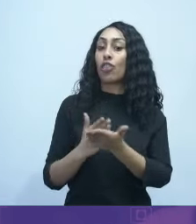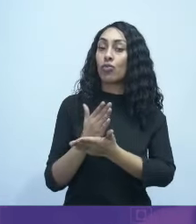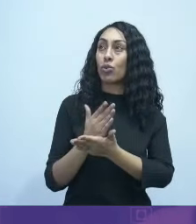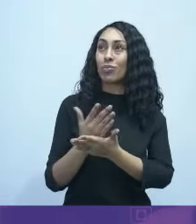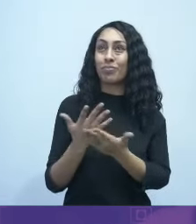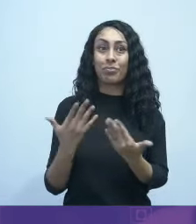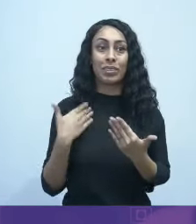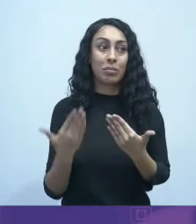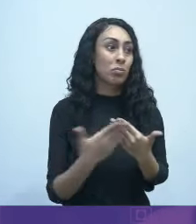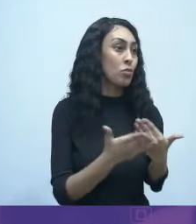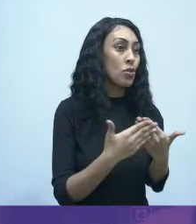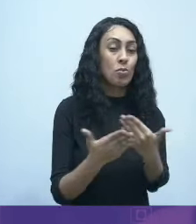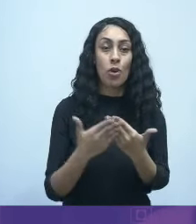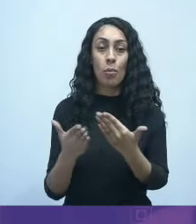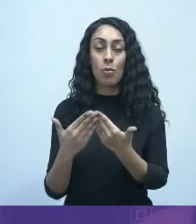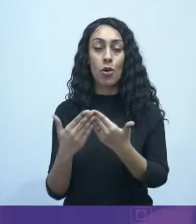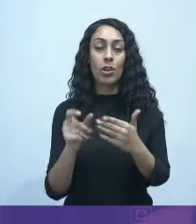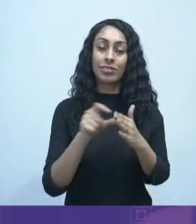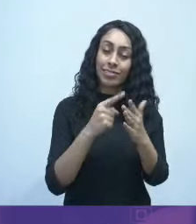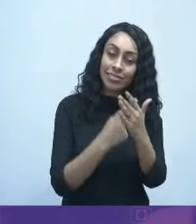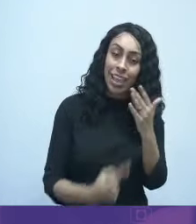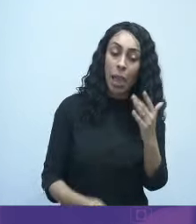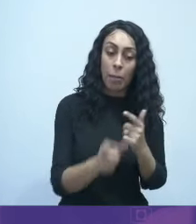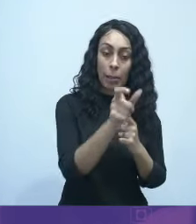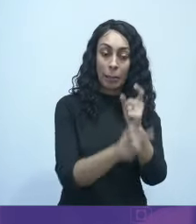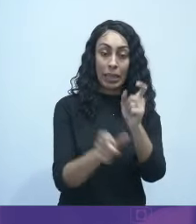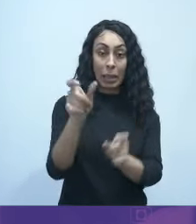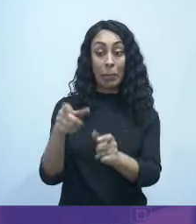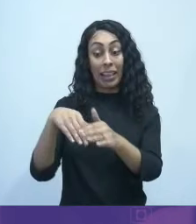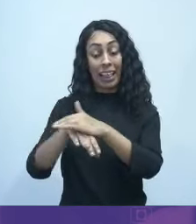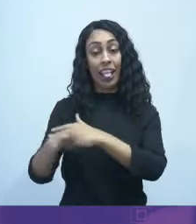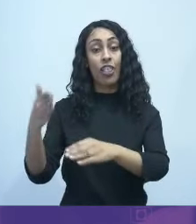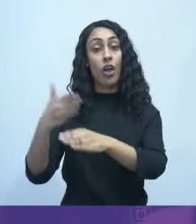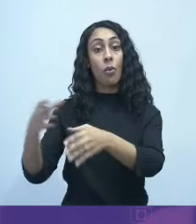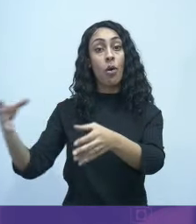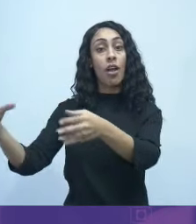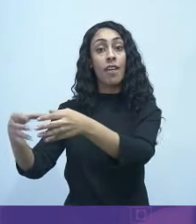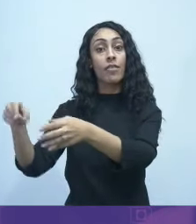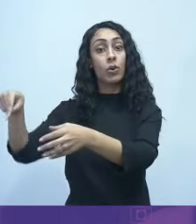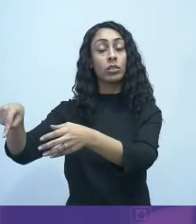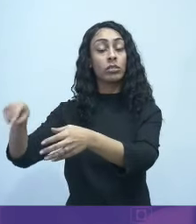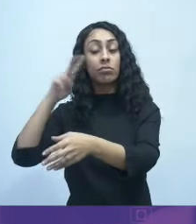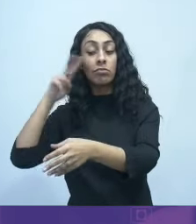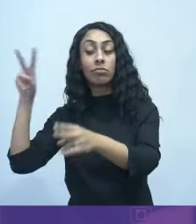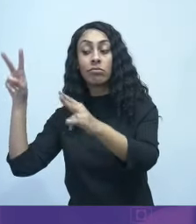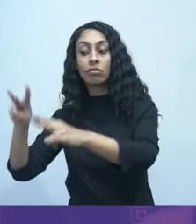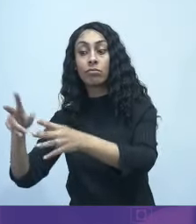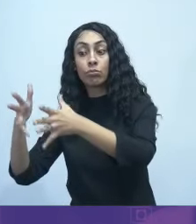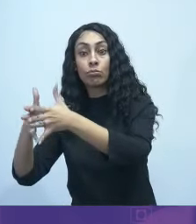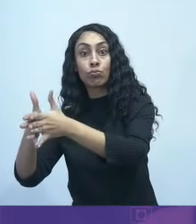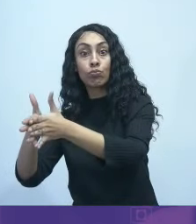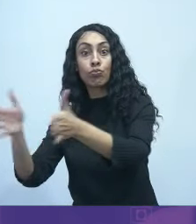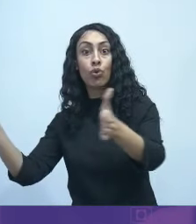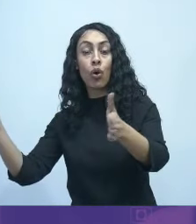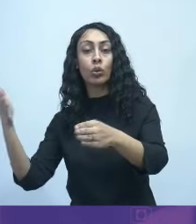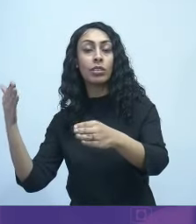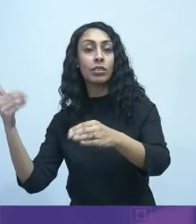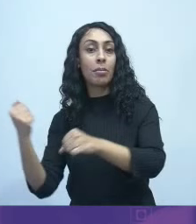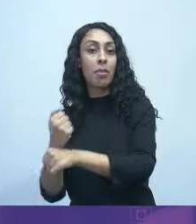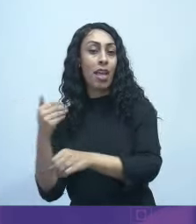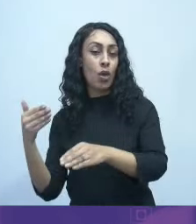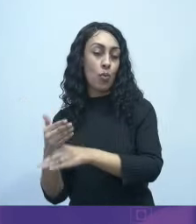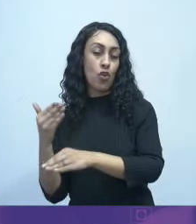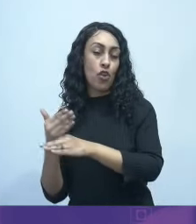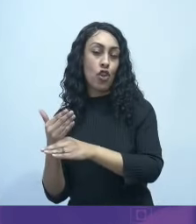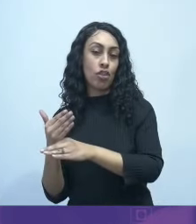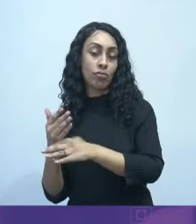of representation of disabled people in the workforce, but also I guess more broadly in terms of making work. And it's